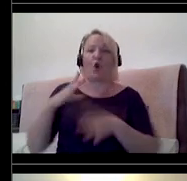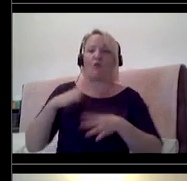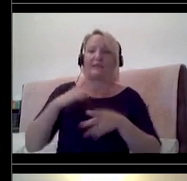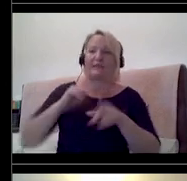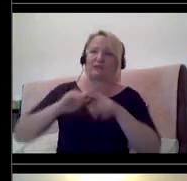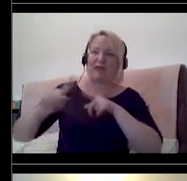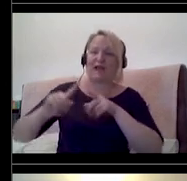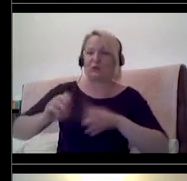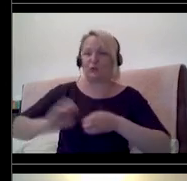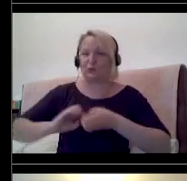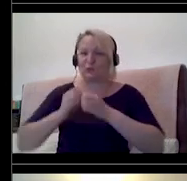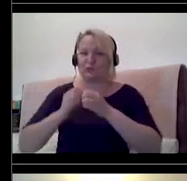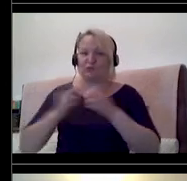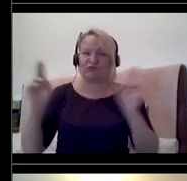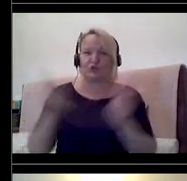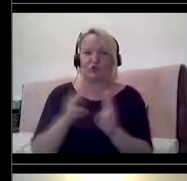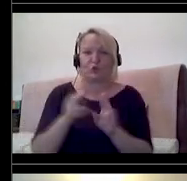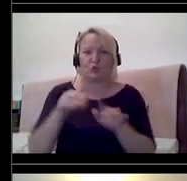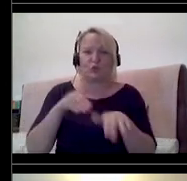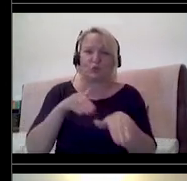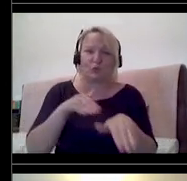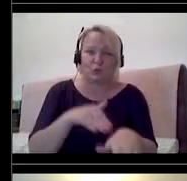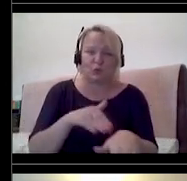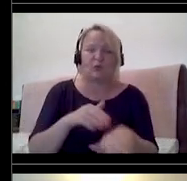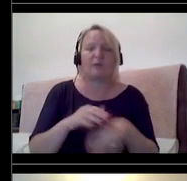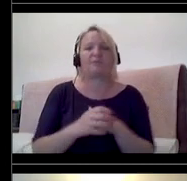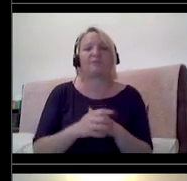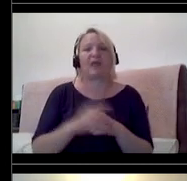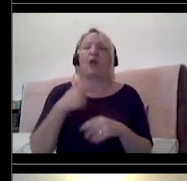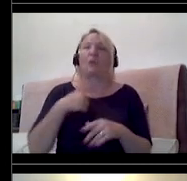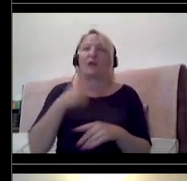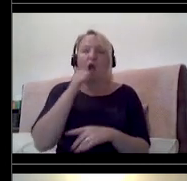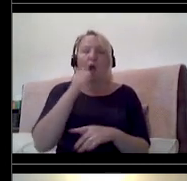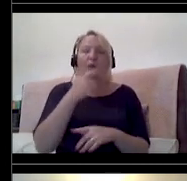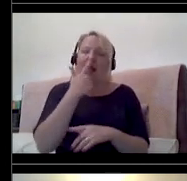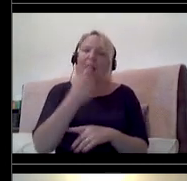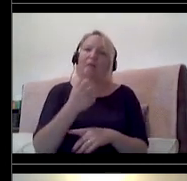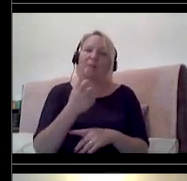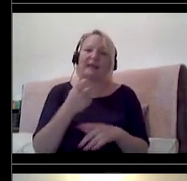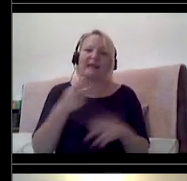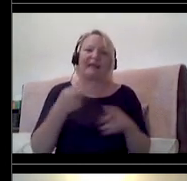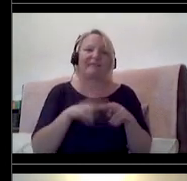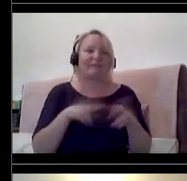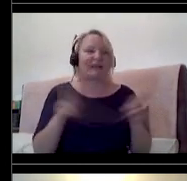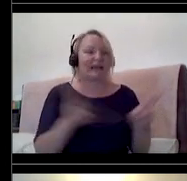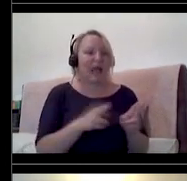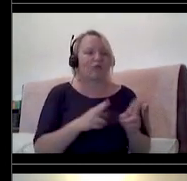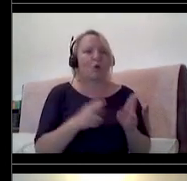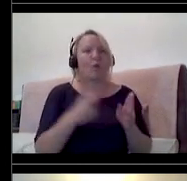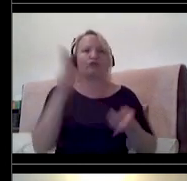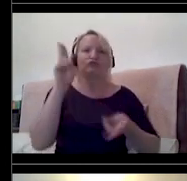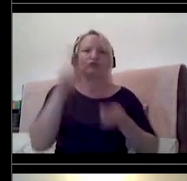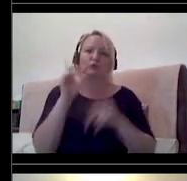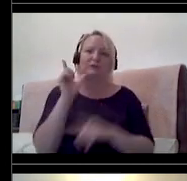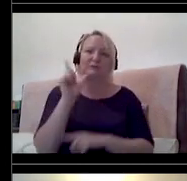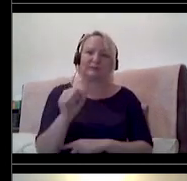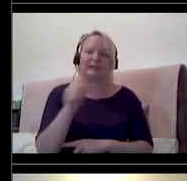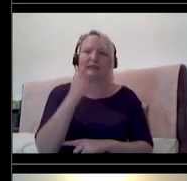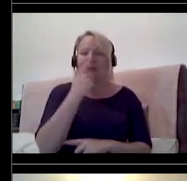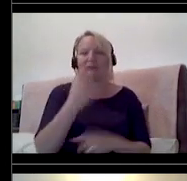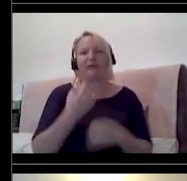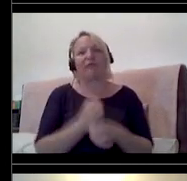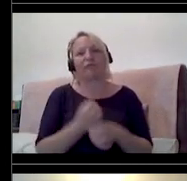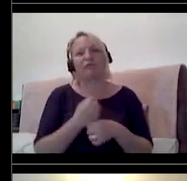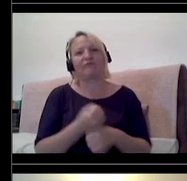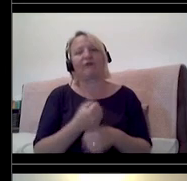We do work to reduce impacts, as we know how frustrating narrow lanes and reduced speed limits can be. The works